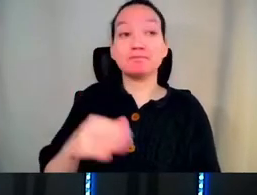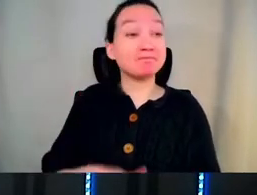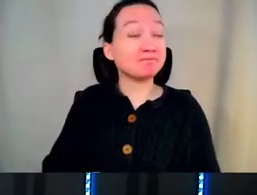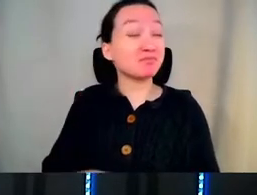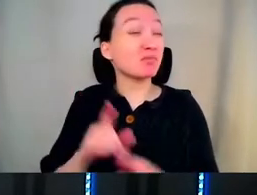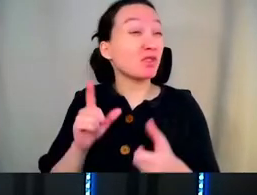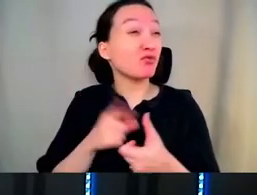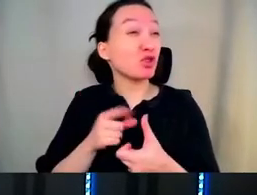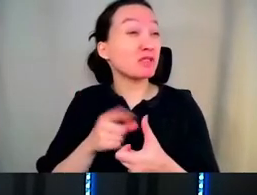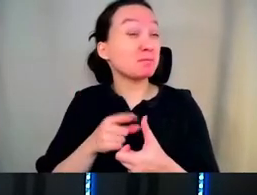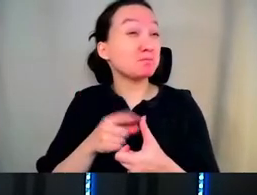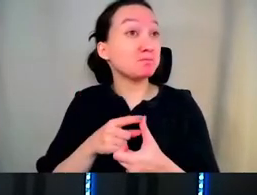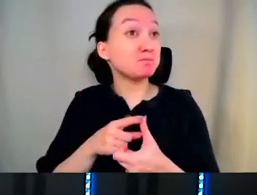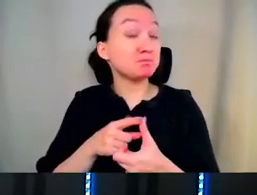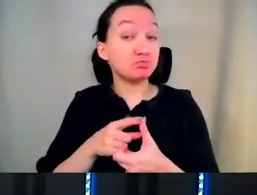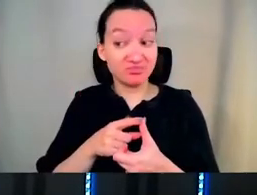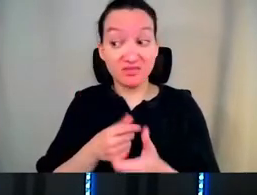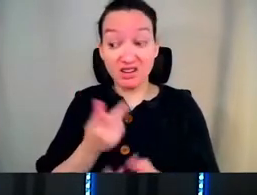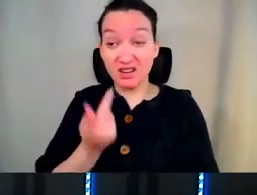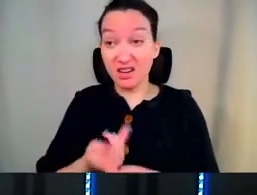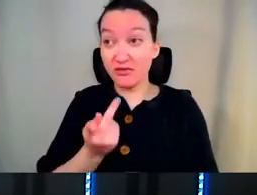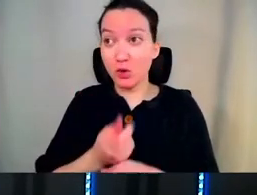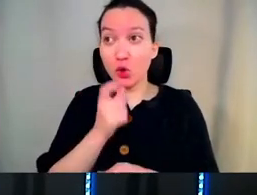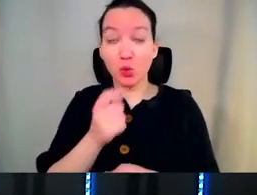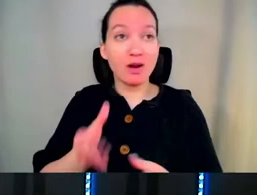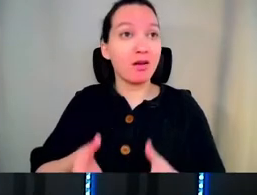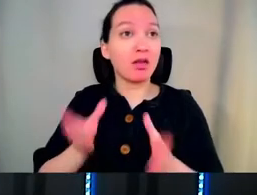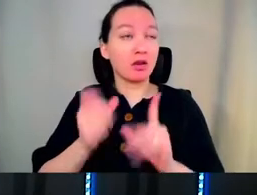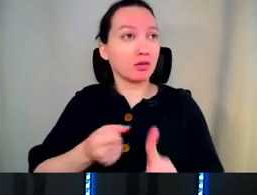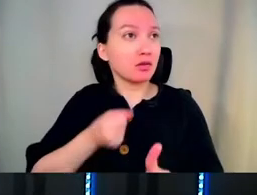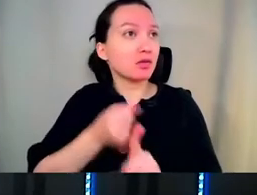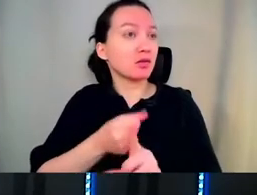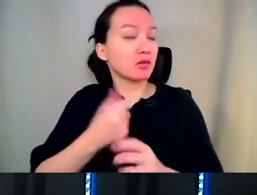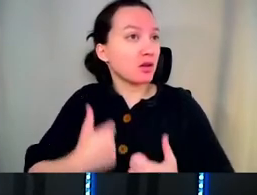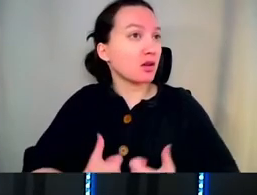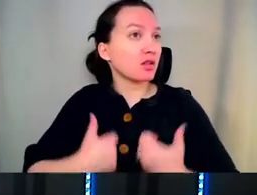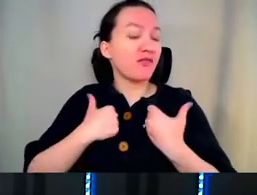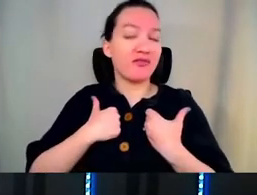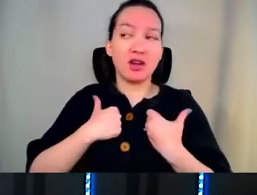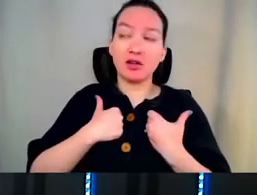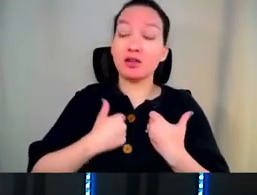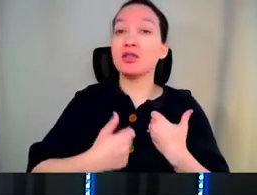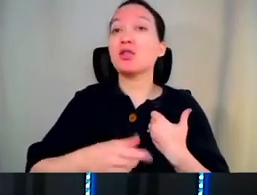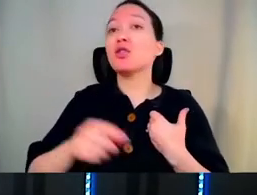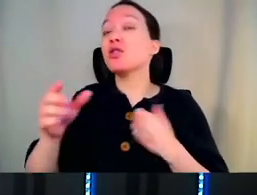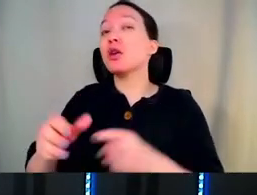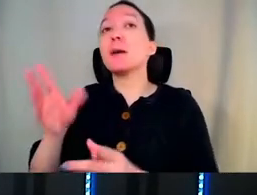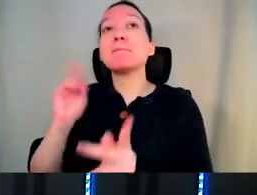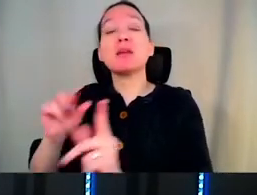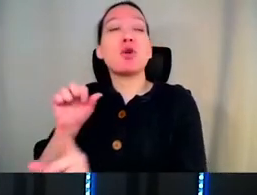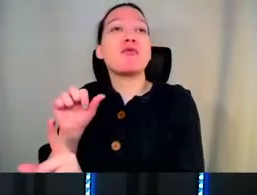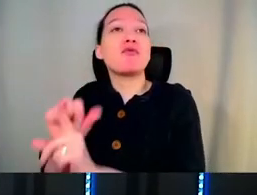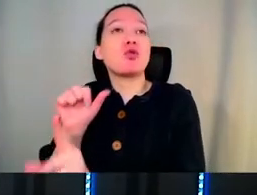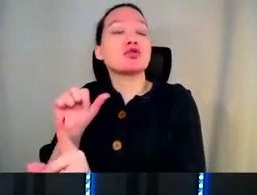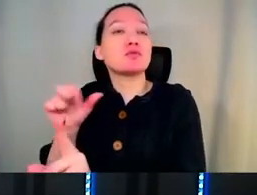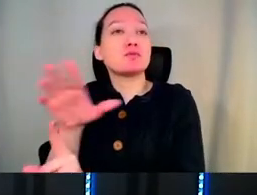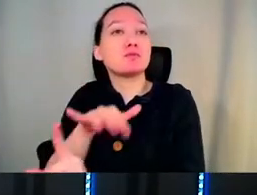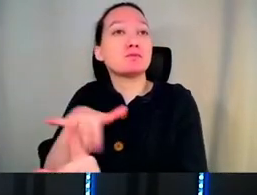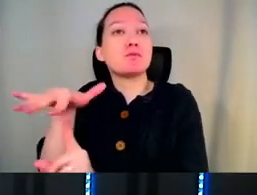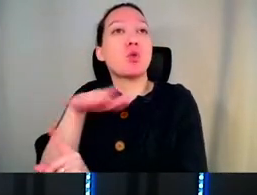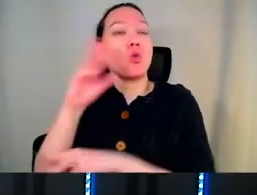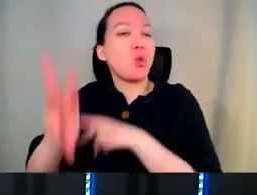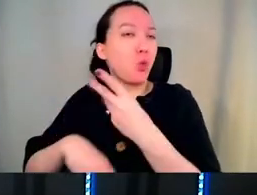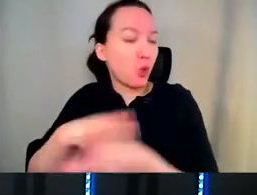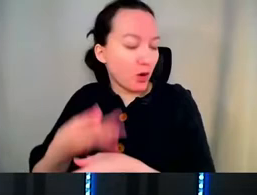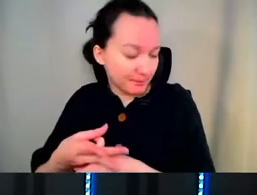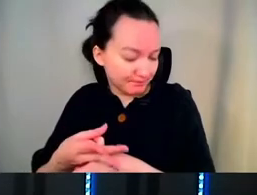first thing is we need to be careful about who we allow to have input into our life. There are foolish people in our world. Everybody